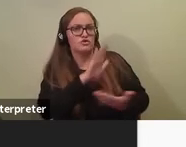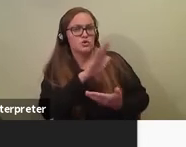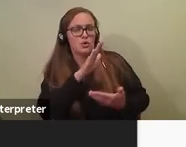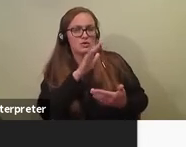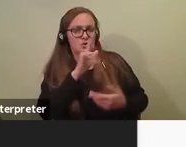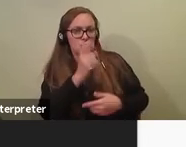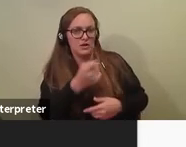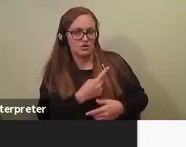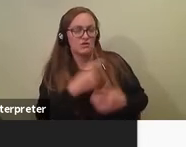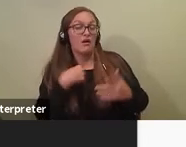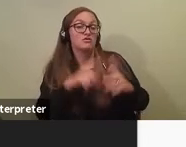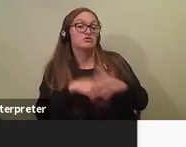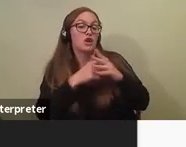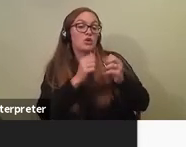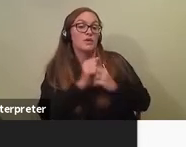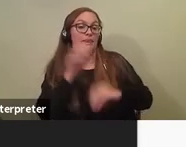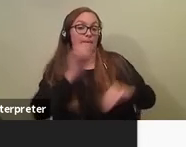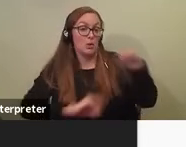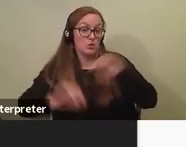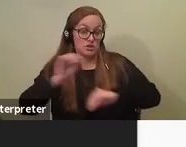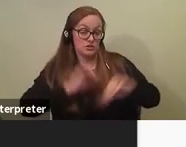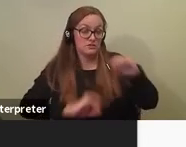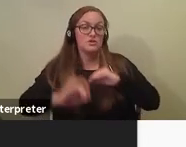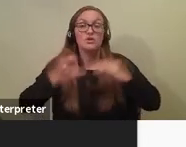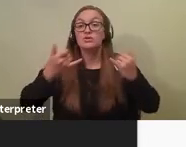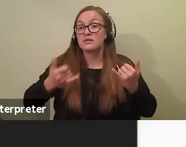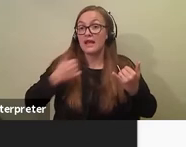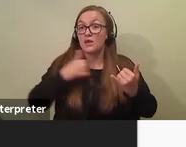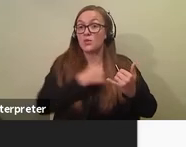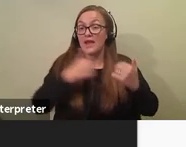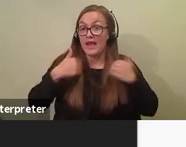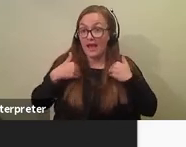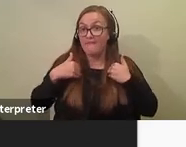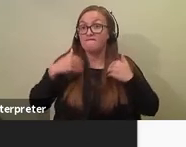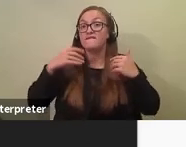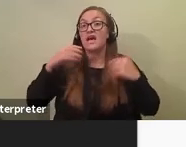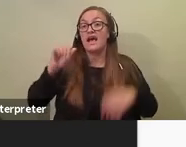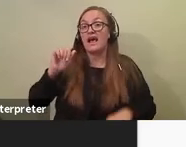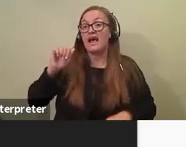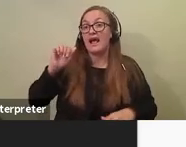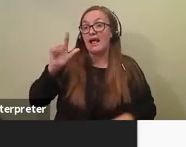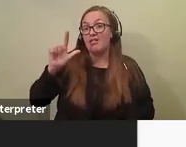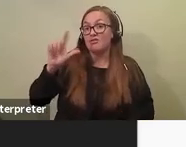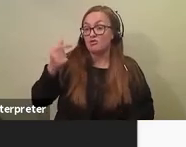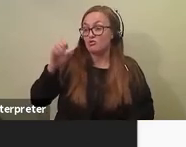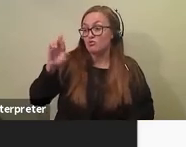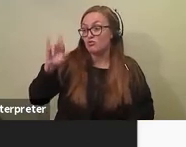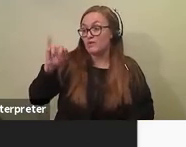emotion side. So today we actually have algorithms out there that, you know, given a video of someone, like a video of myself,